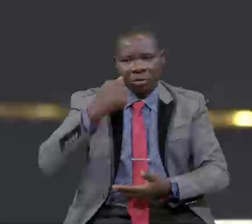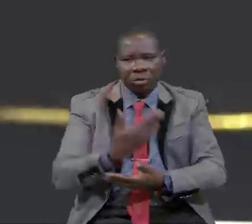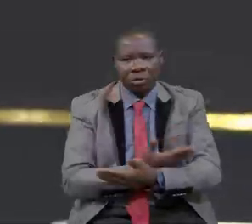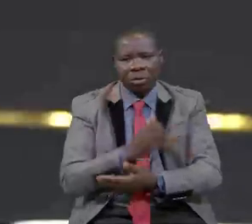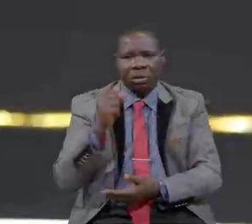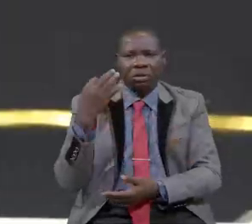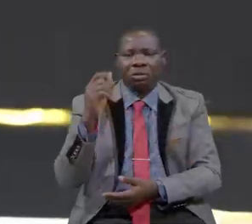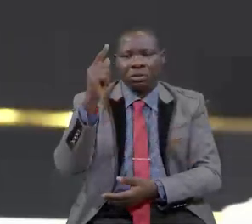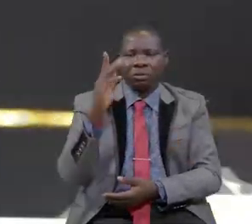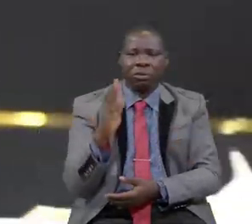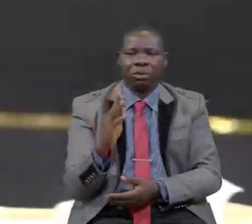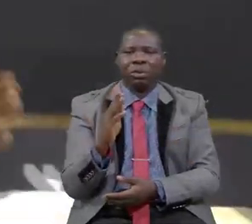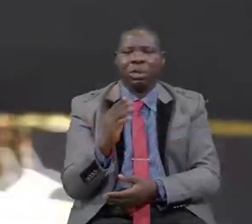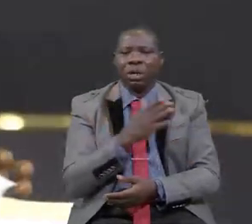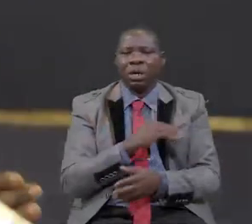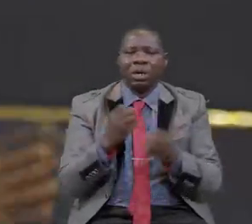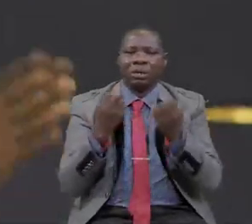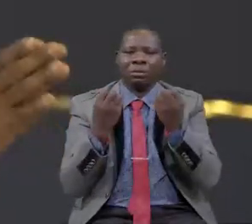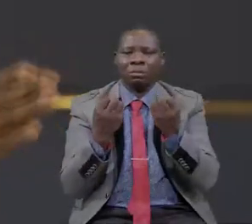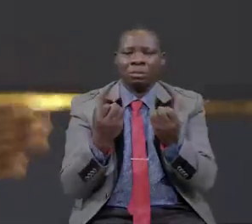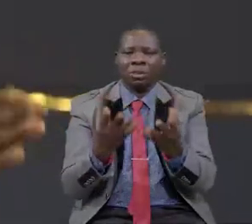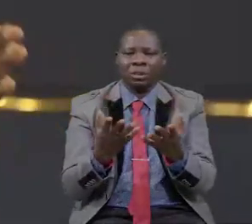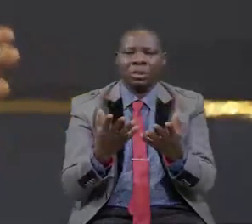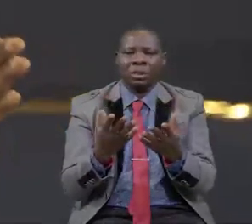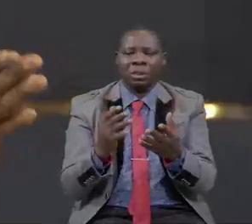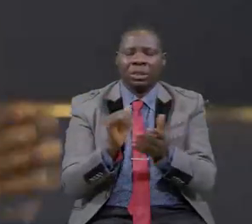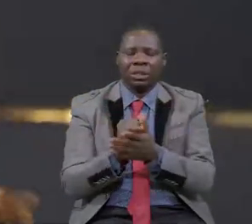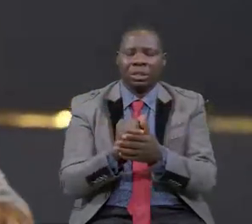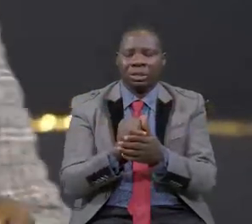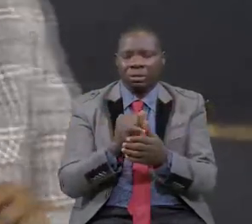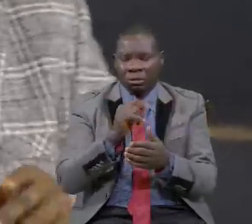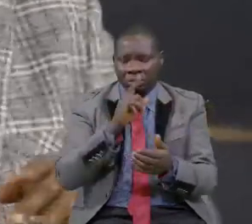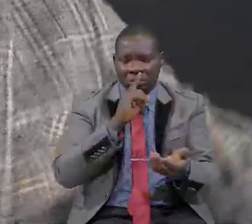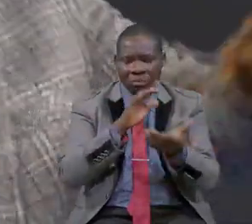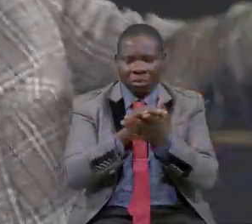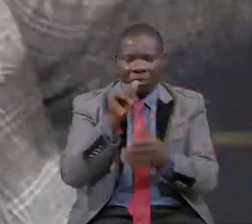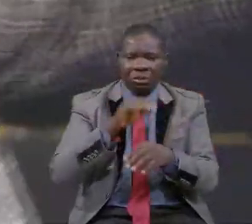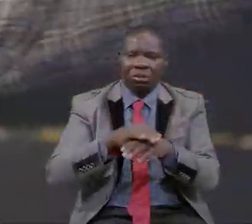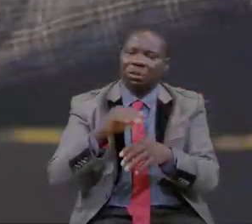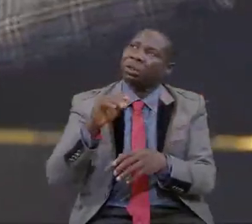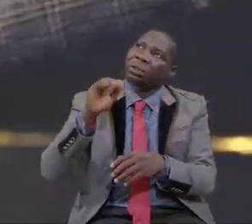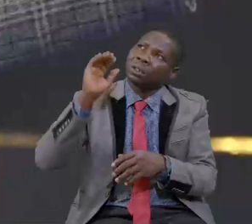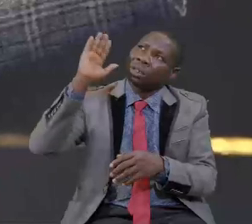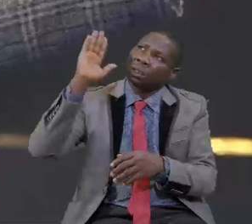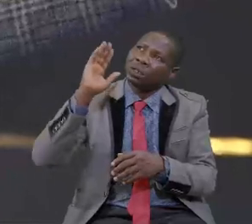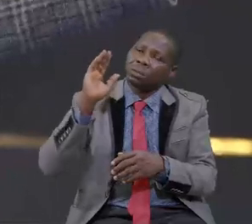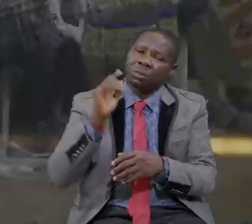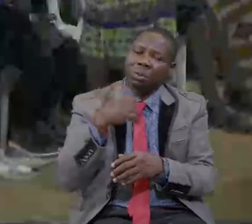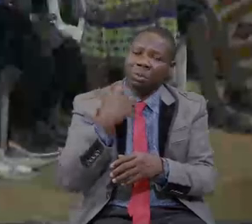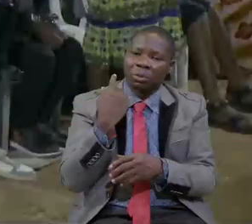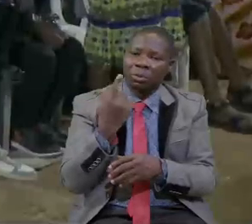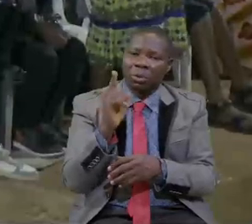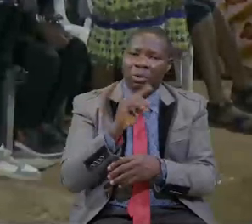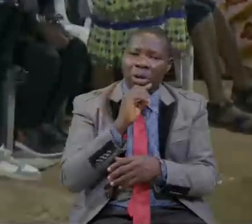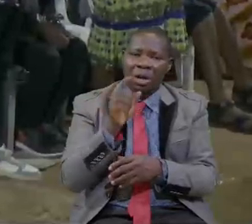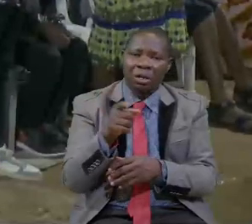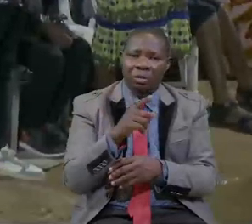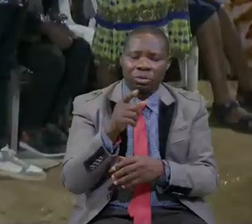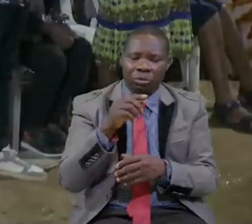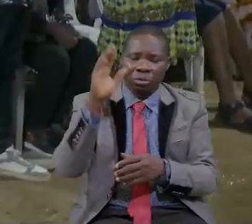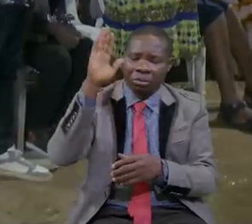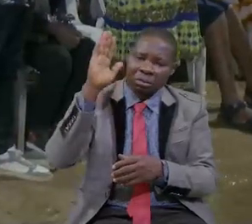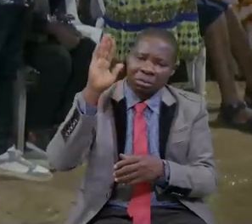and as many as believed on him. Where are you? You're raising up your hand, you're standing up. While you're